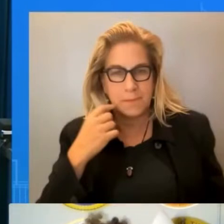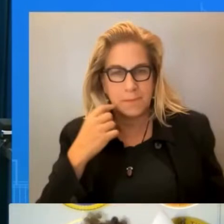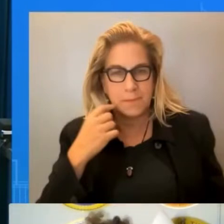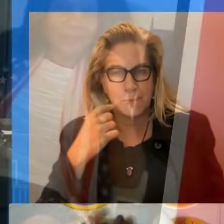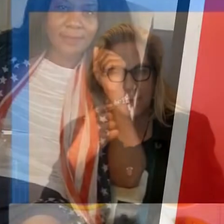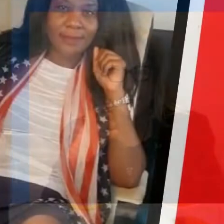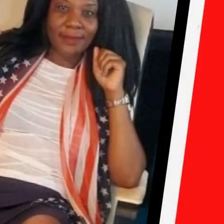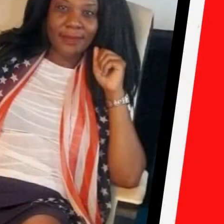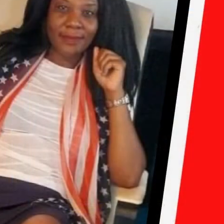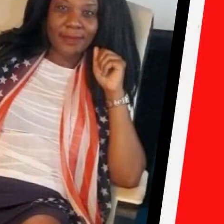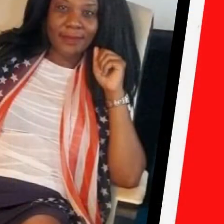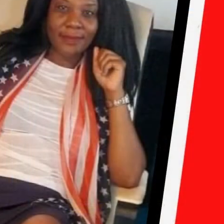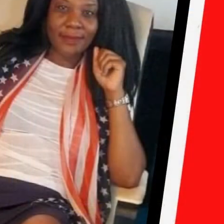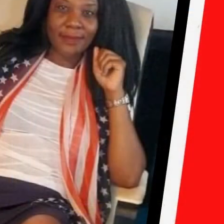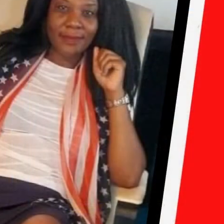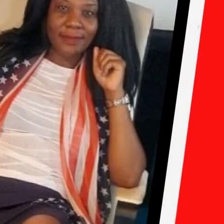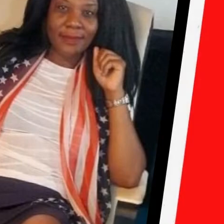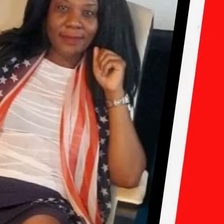Yeah.